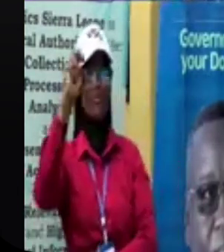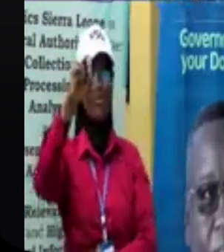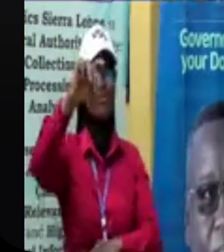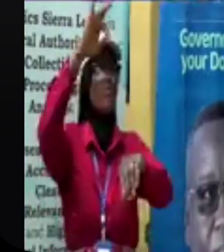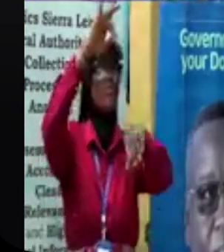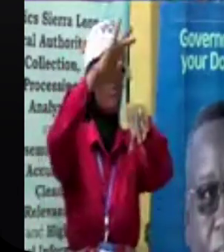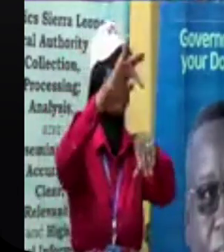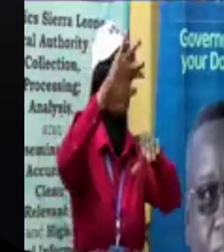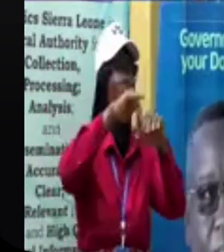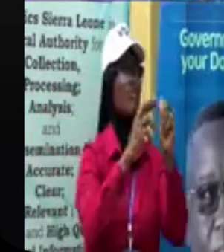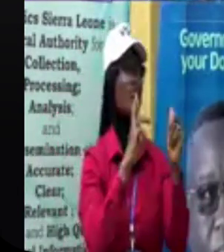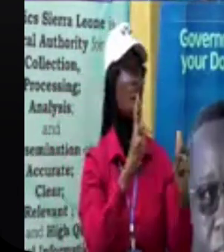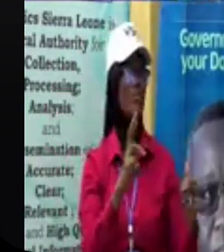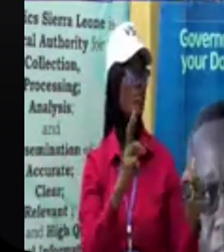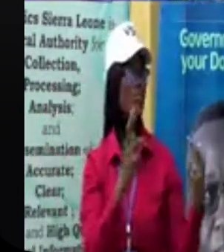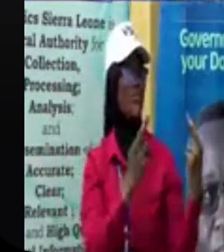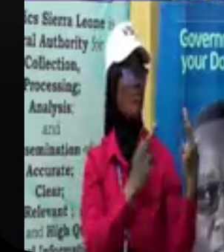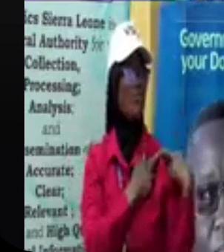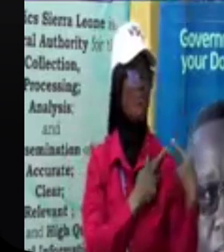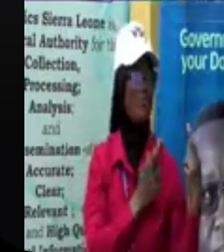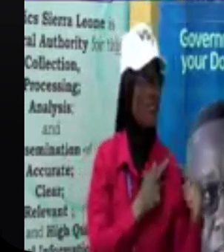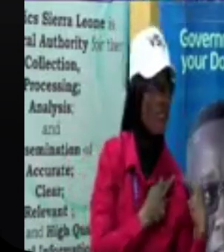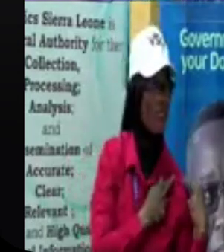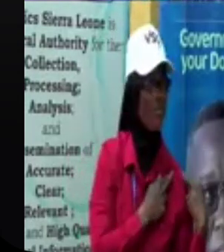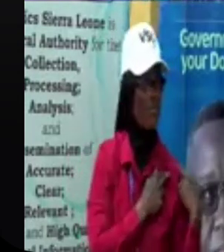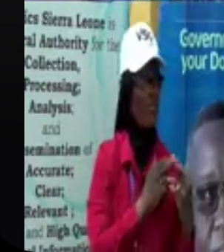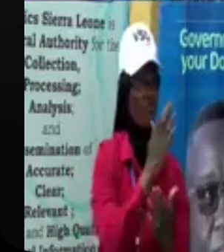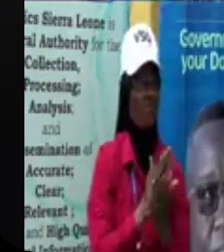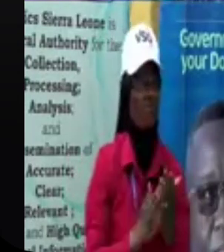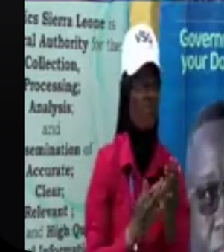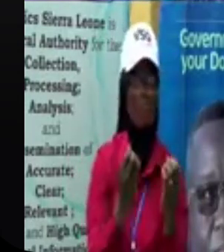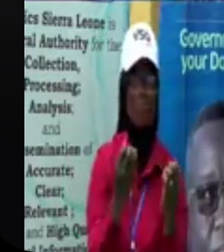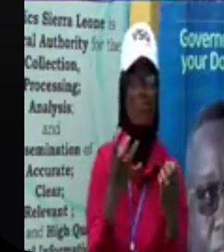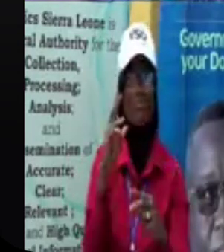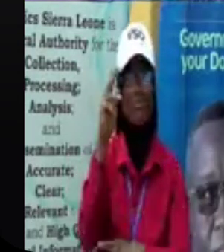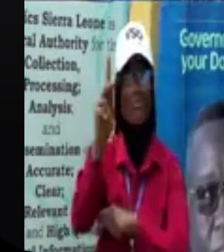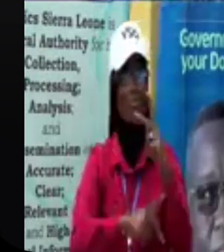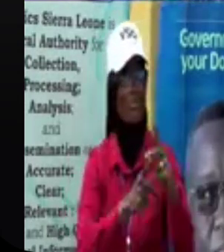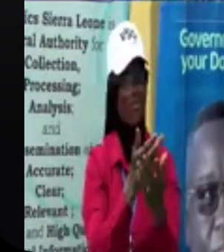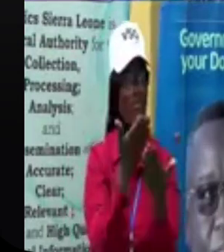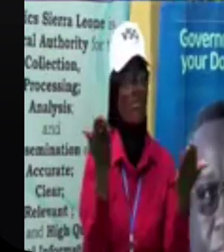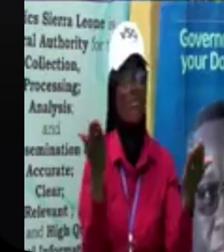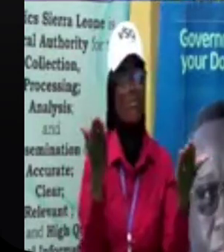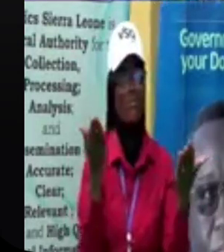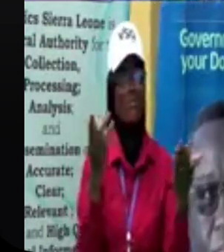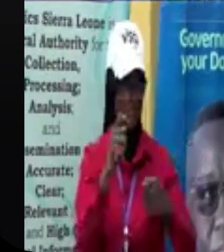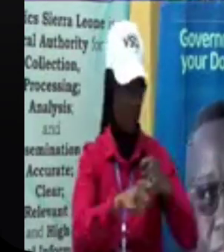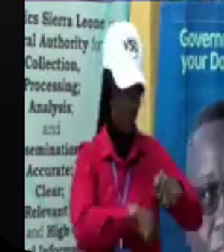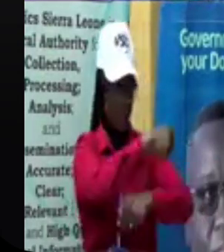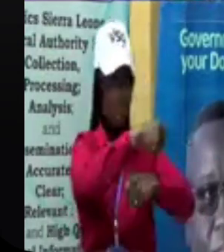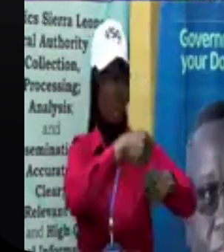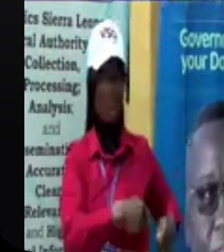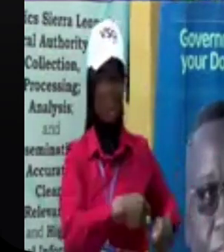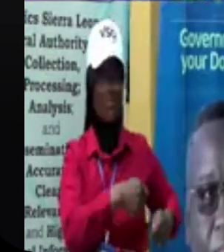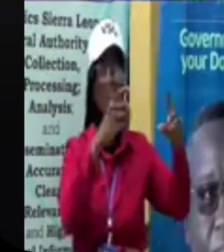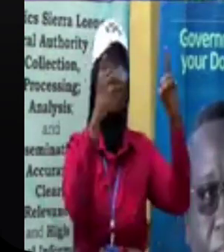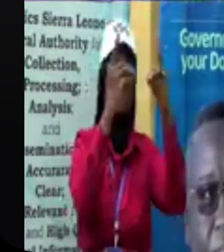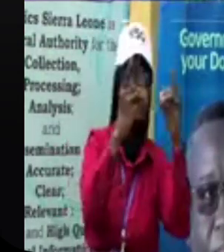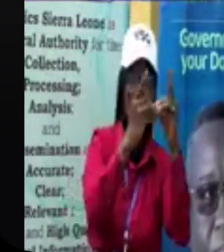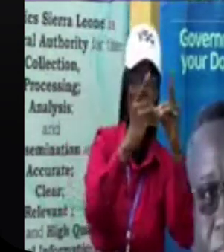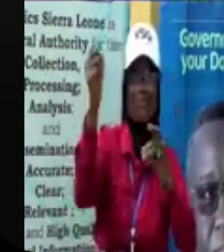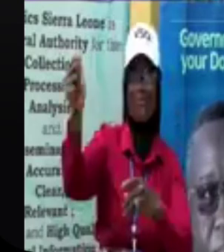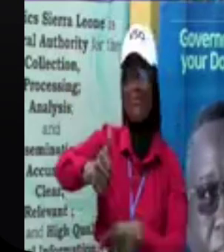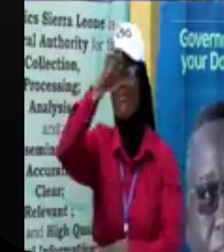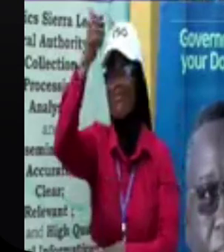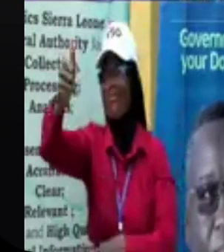in terms of our responsibility. But because but time if for people the entire Oja at district and chiefdom